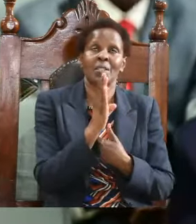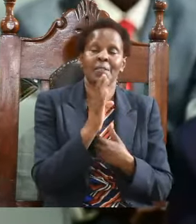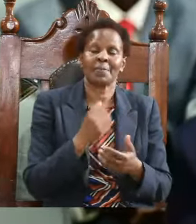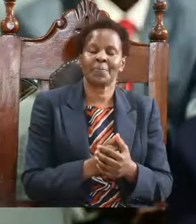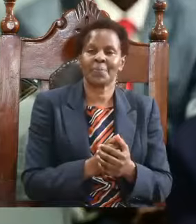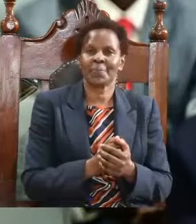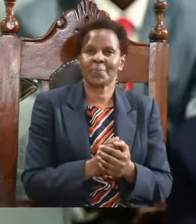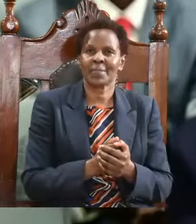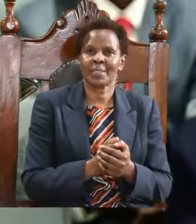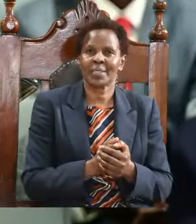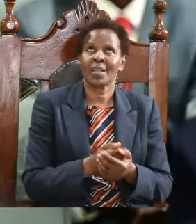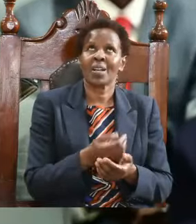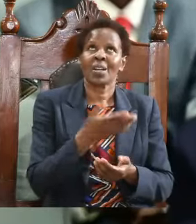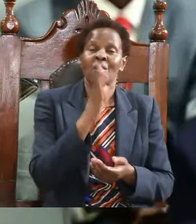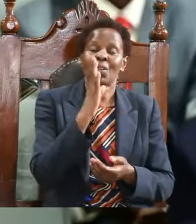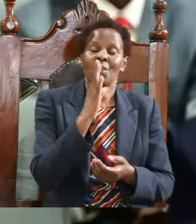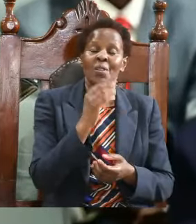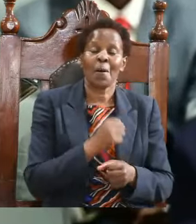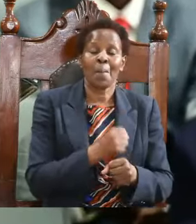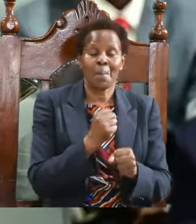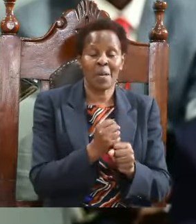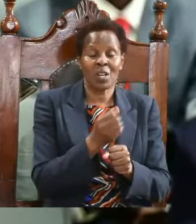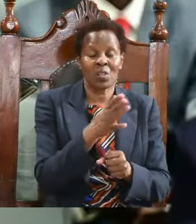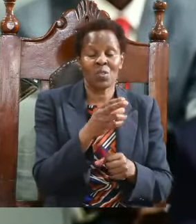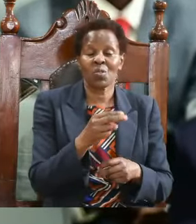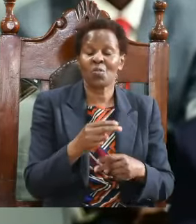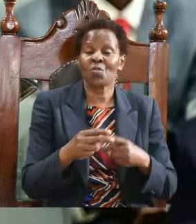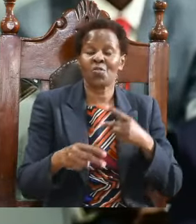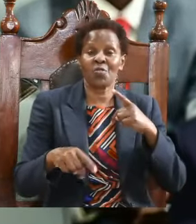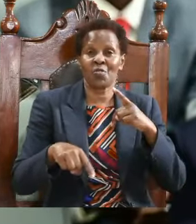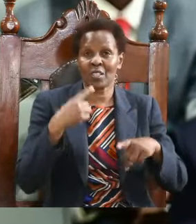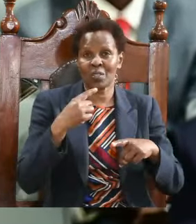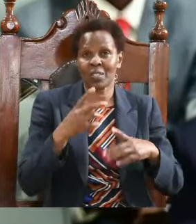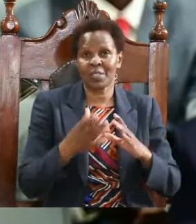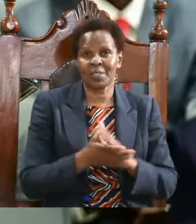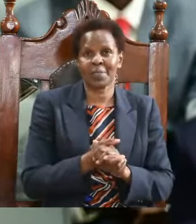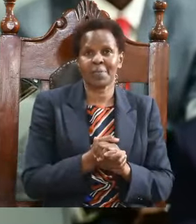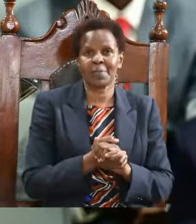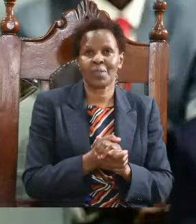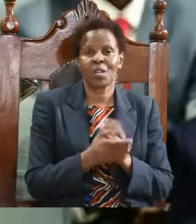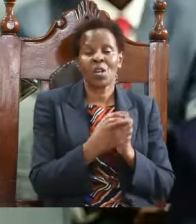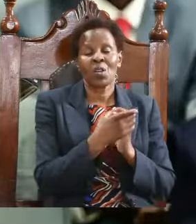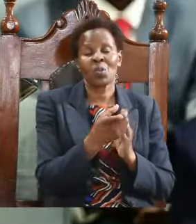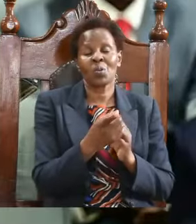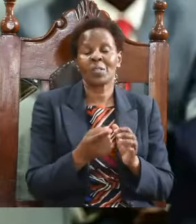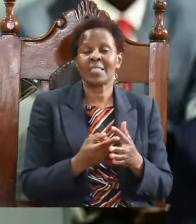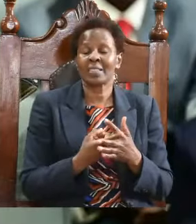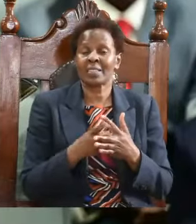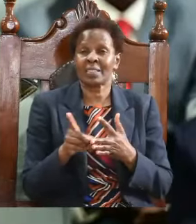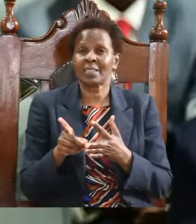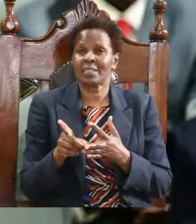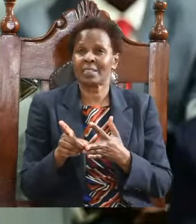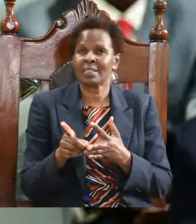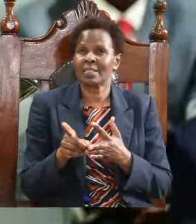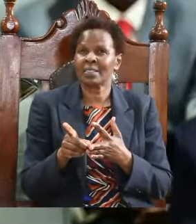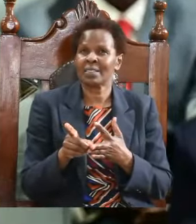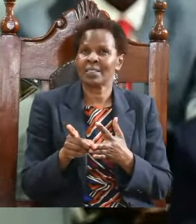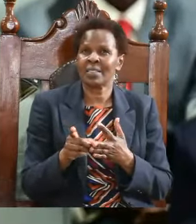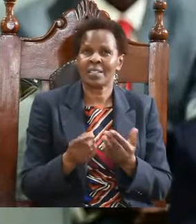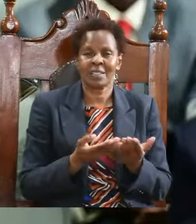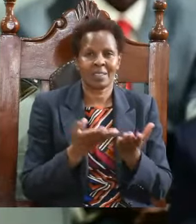And the God of Joshua will make you successful. Number two, you have to serve someone. You have to